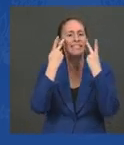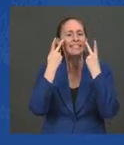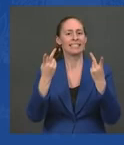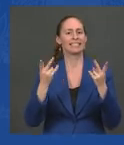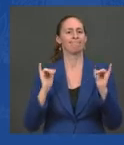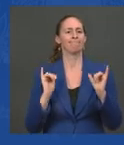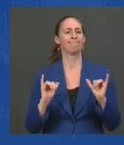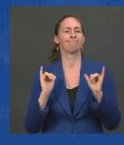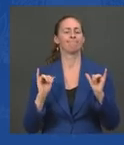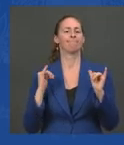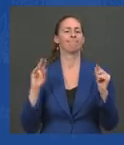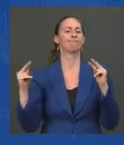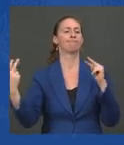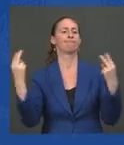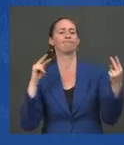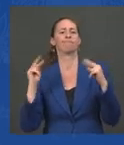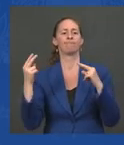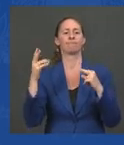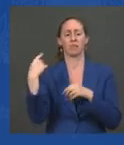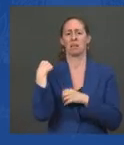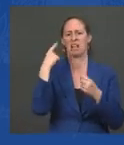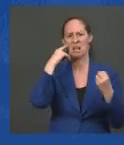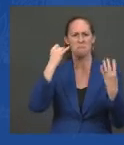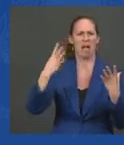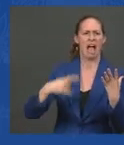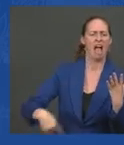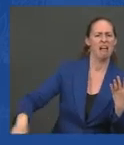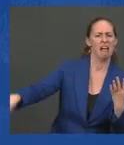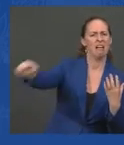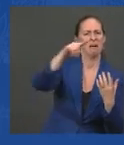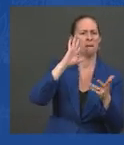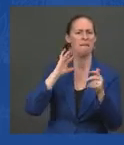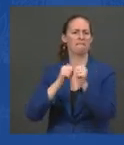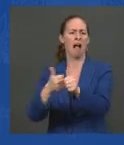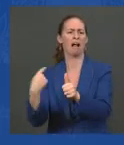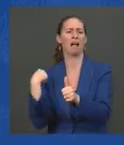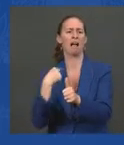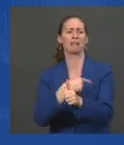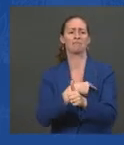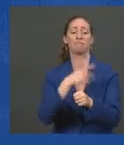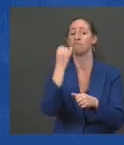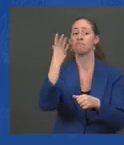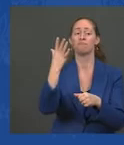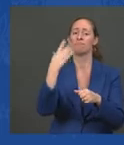us. But guess what? Whether they will or not, we have no choice.